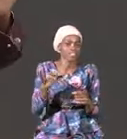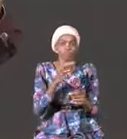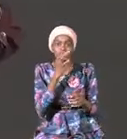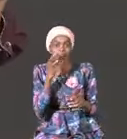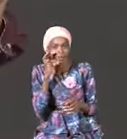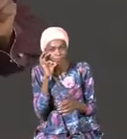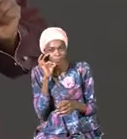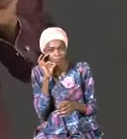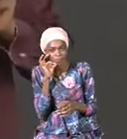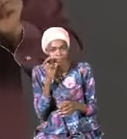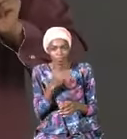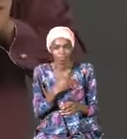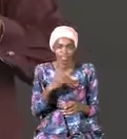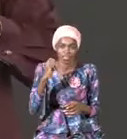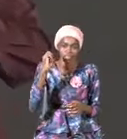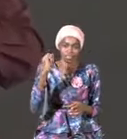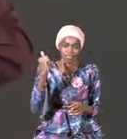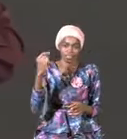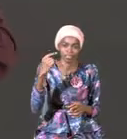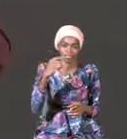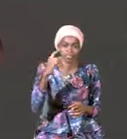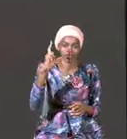An eagle had